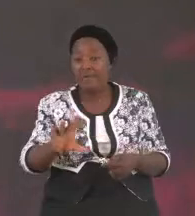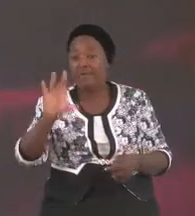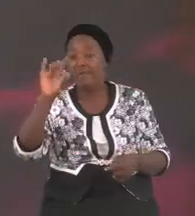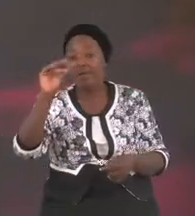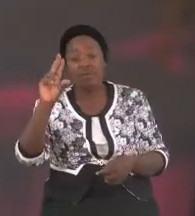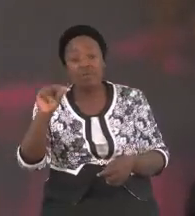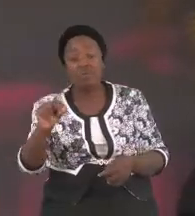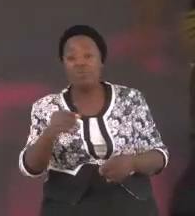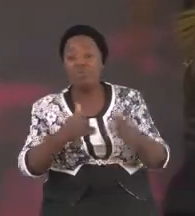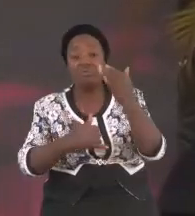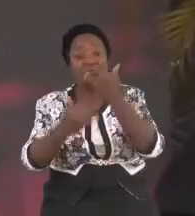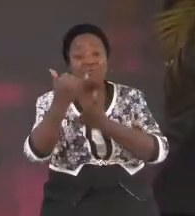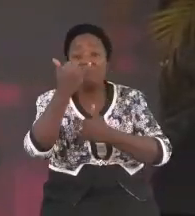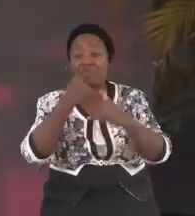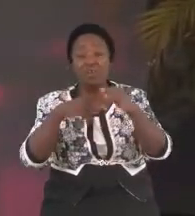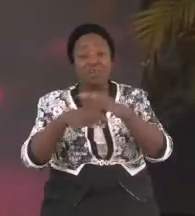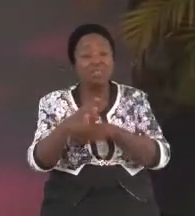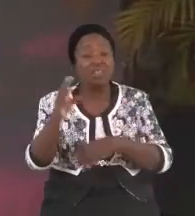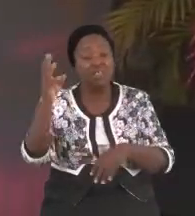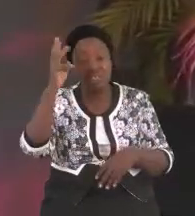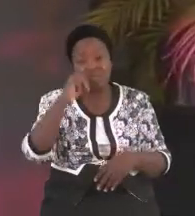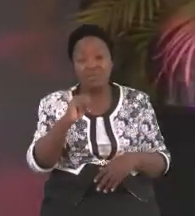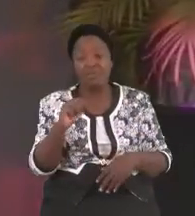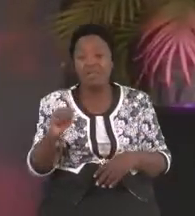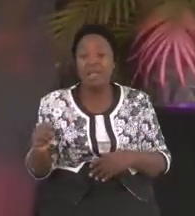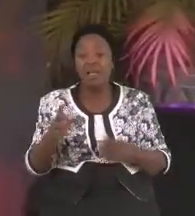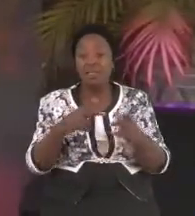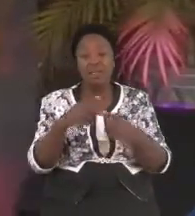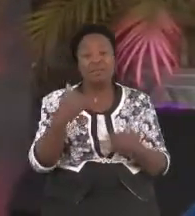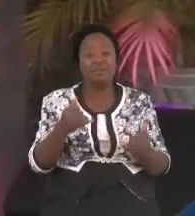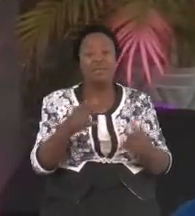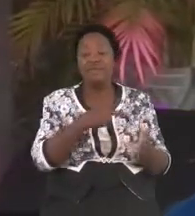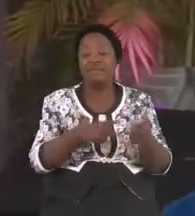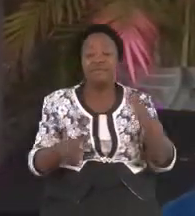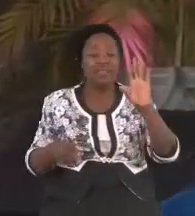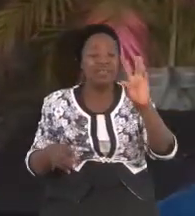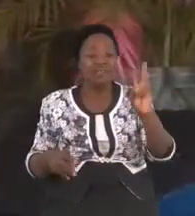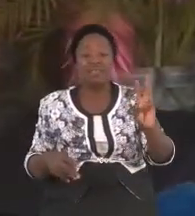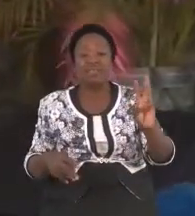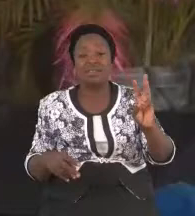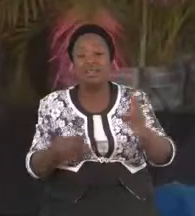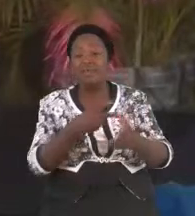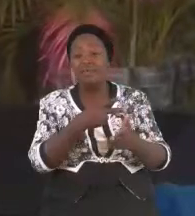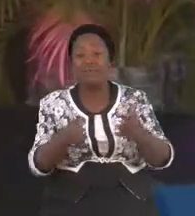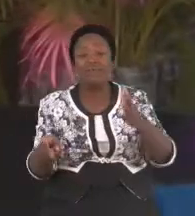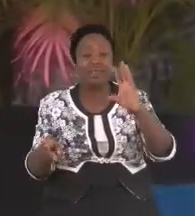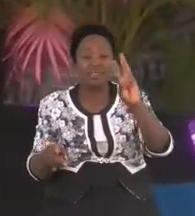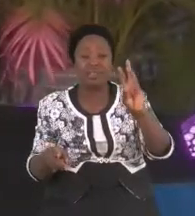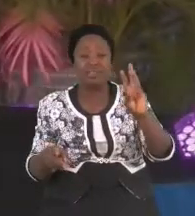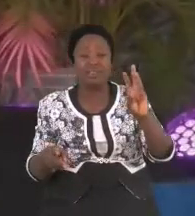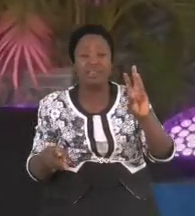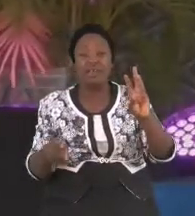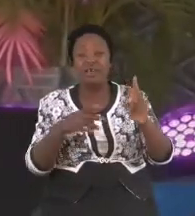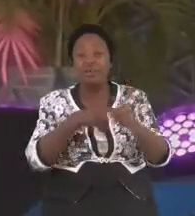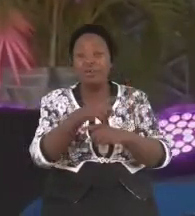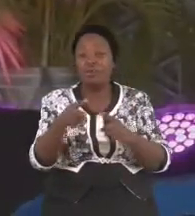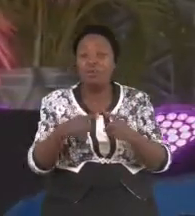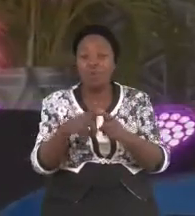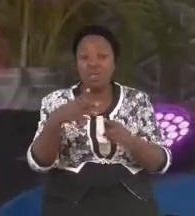fault in him. Look at verse 6. Then he tells us in verse 6, and when the chief